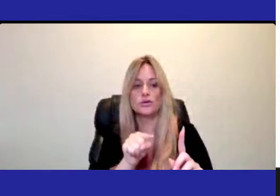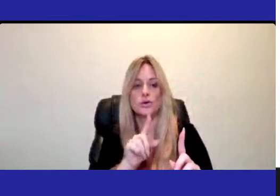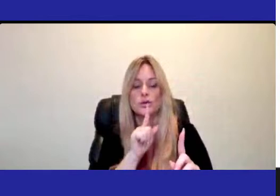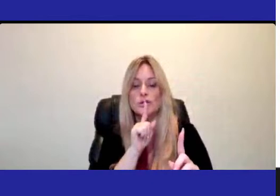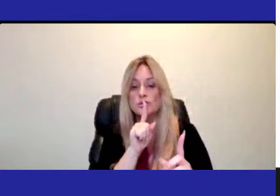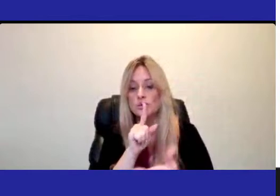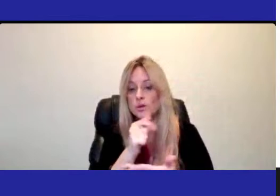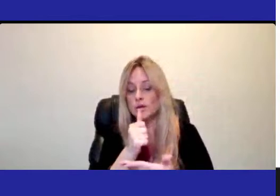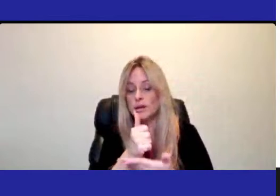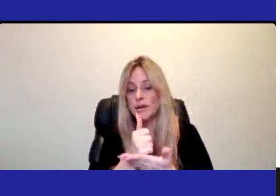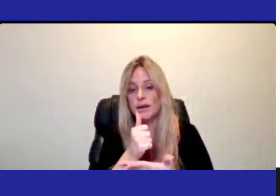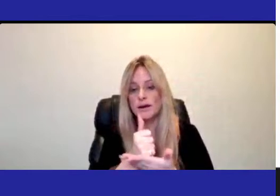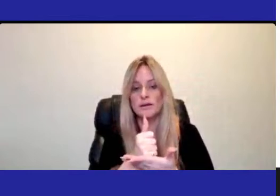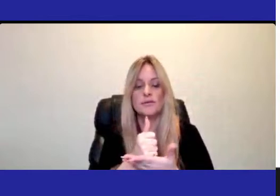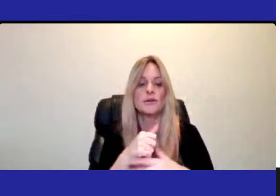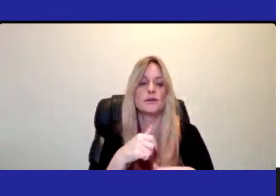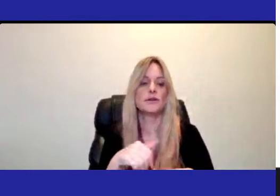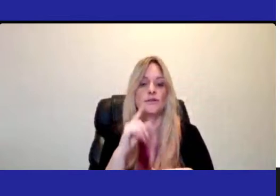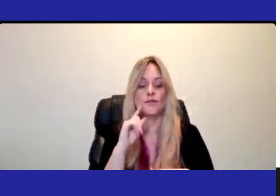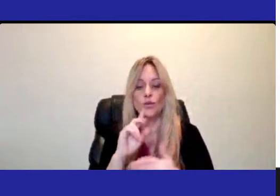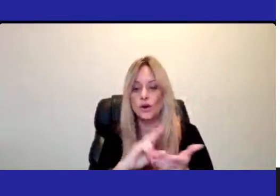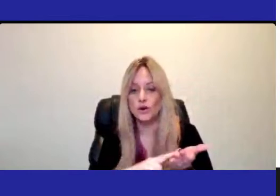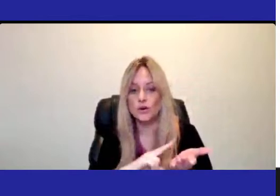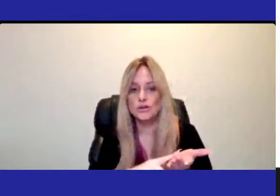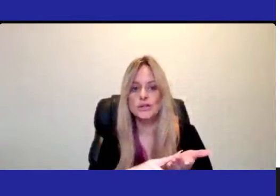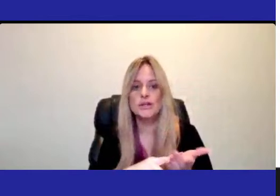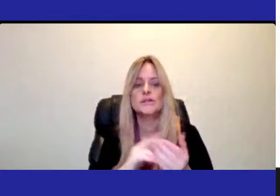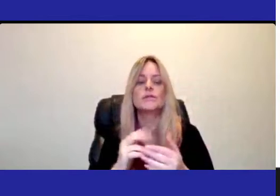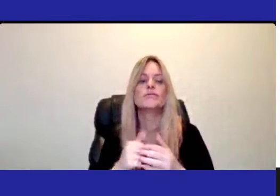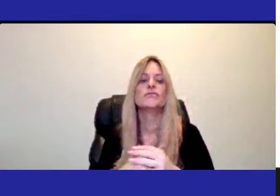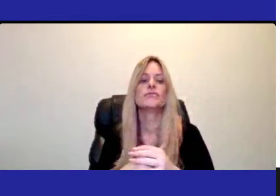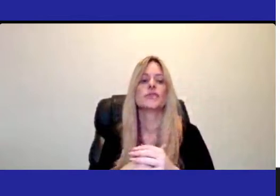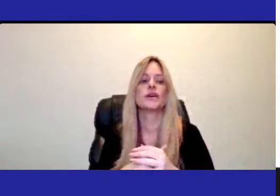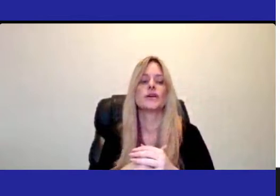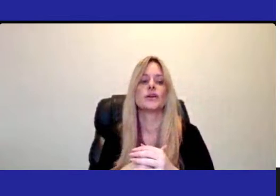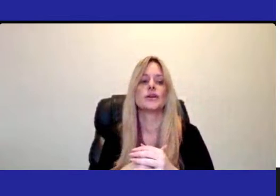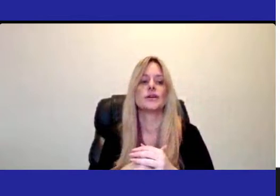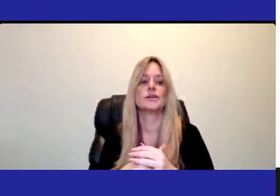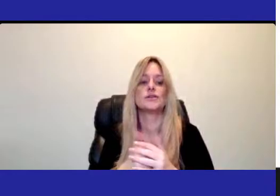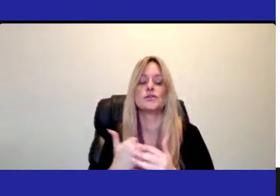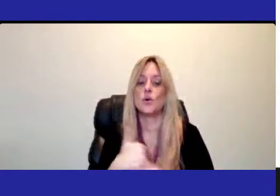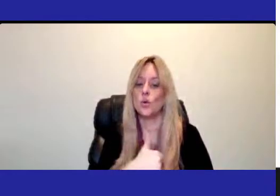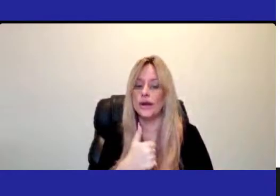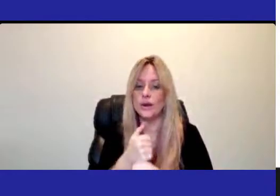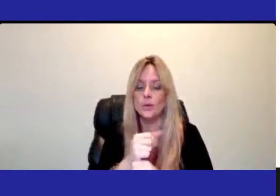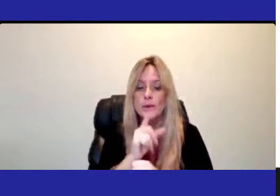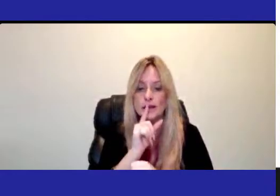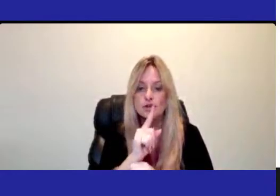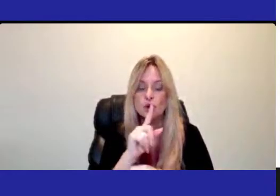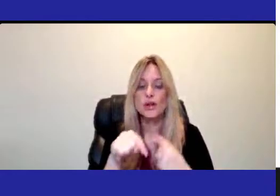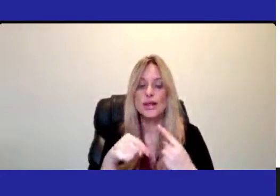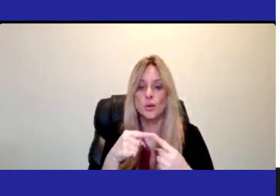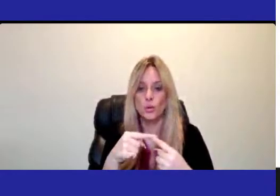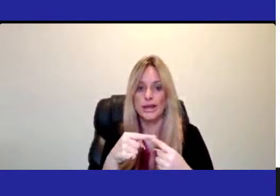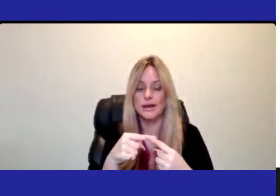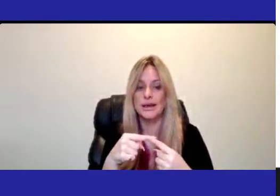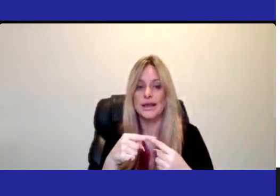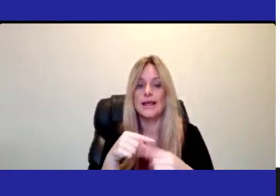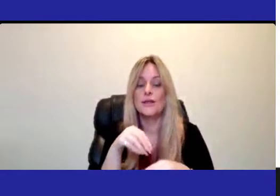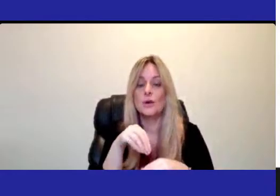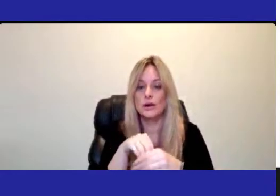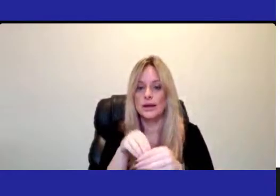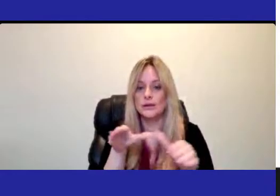um, for our nurses. And what we are making sure is that when they are in the room with the